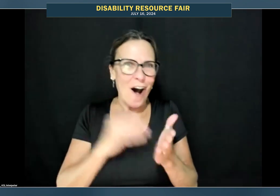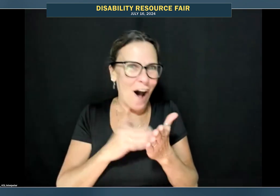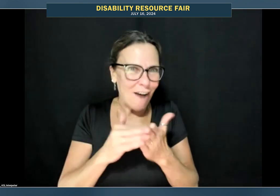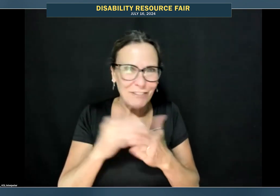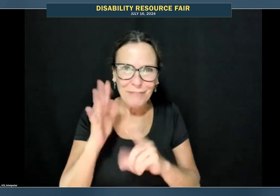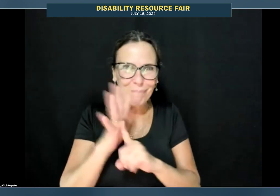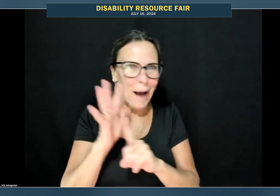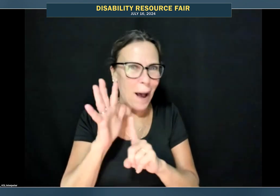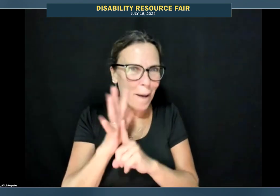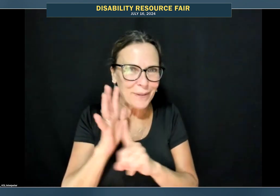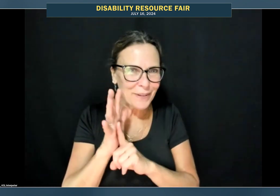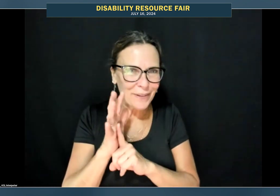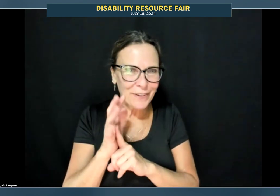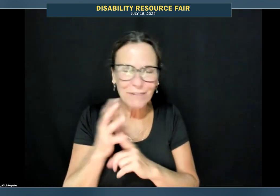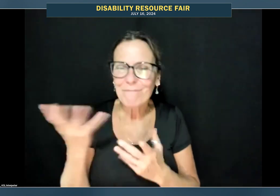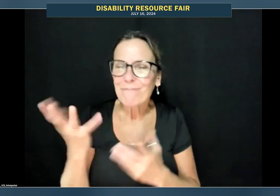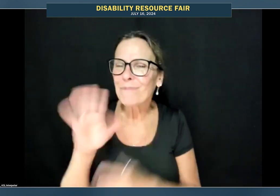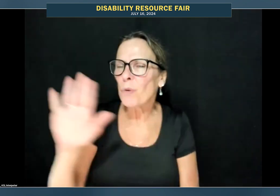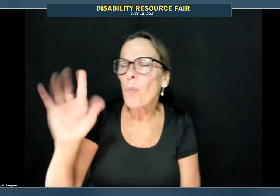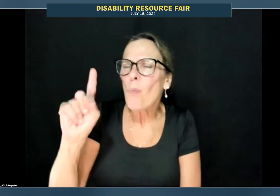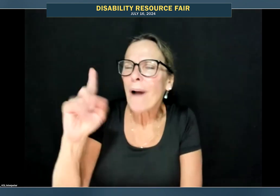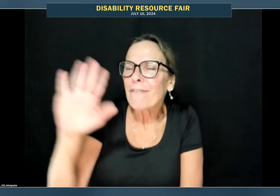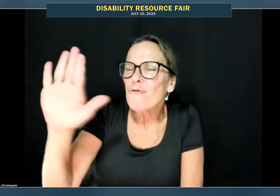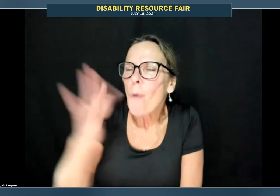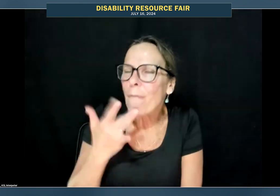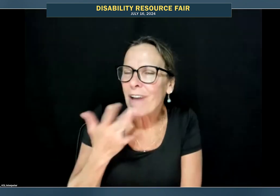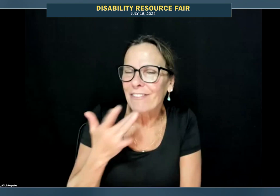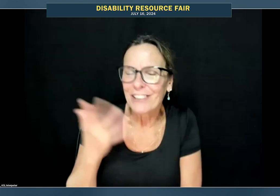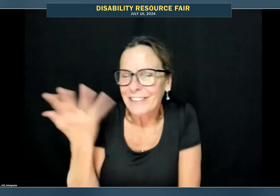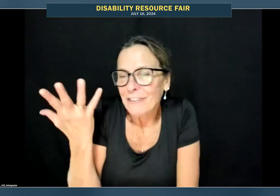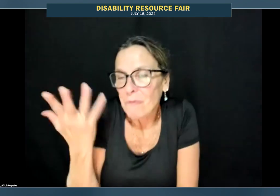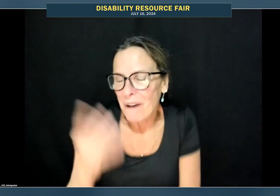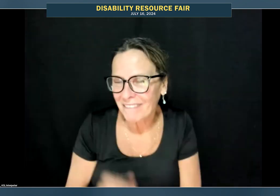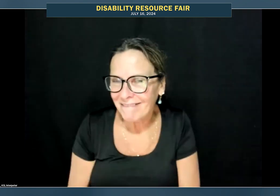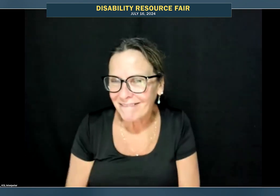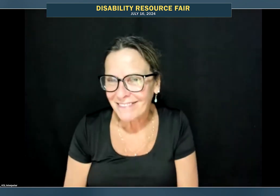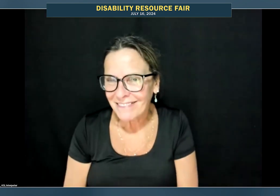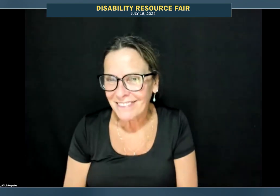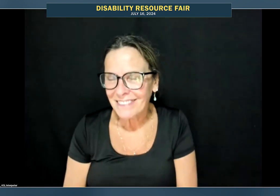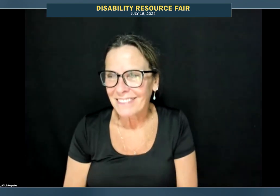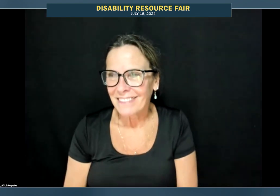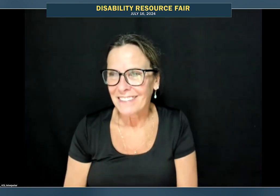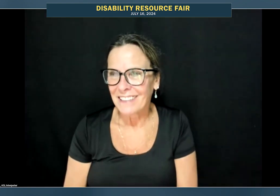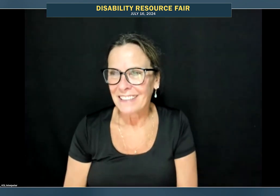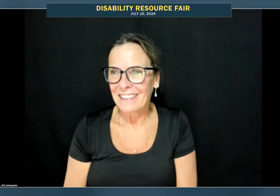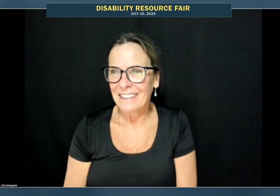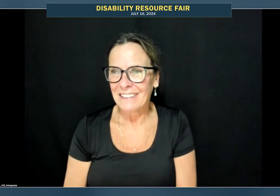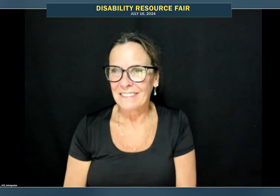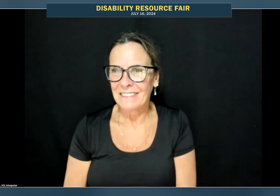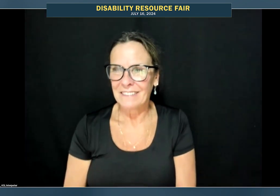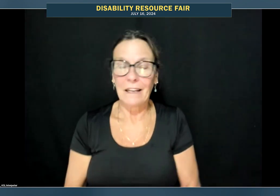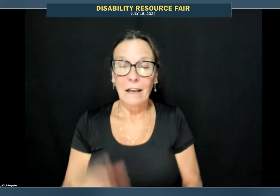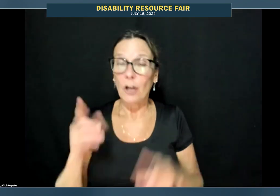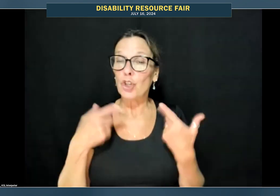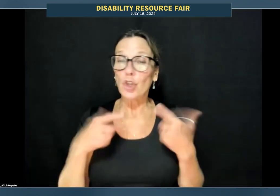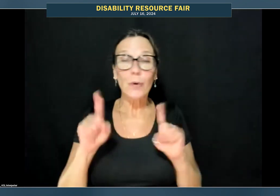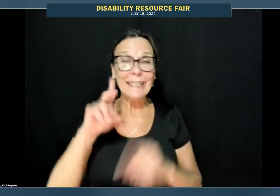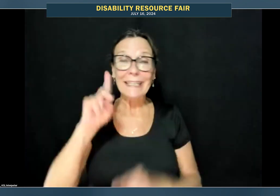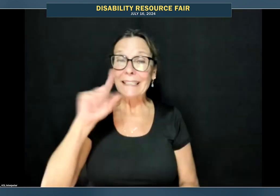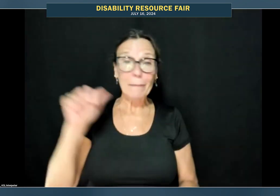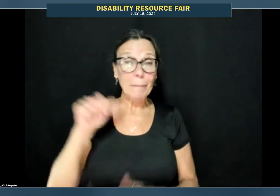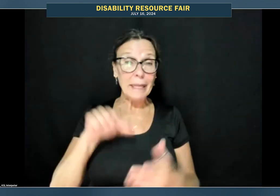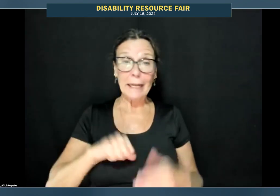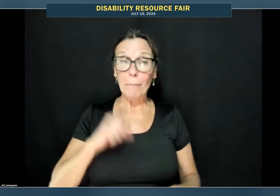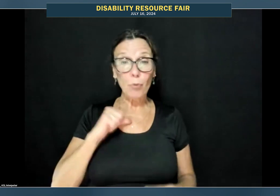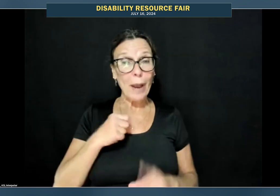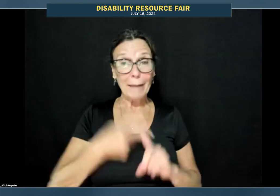popular, or it can be one of your favorites, but any books during this Disability Pride Month that are you